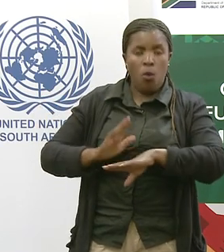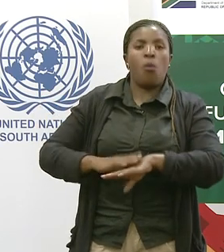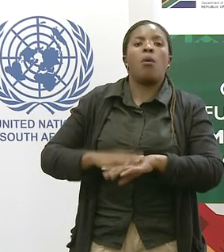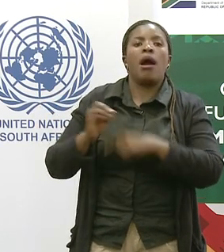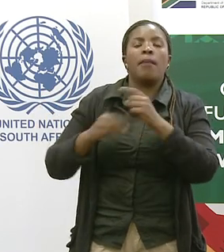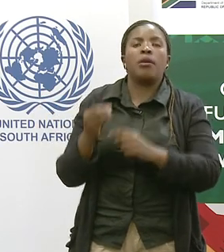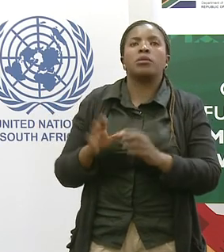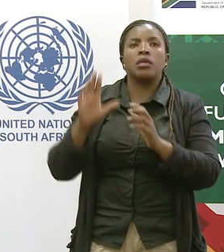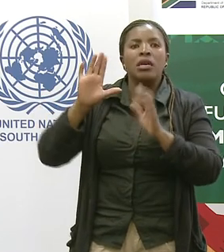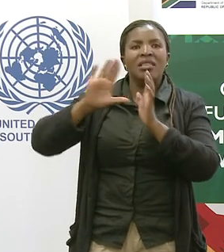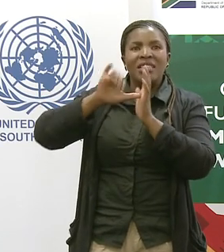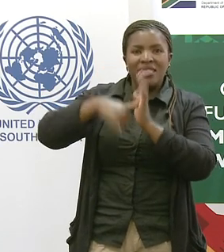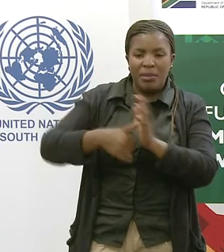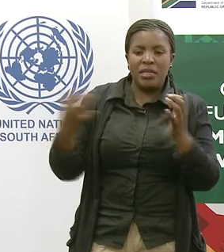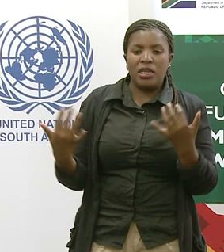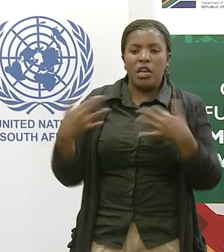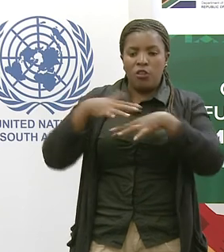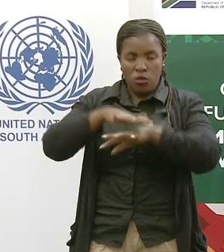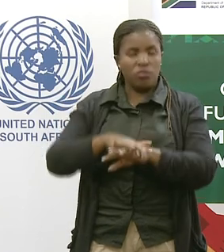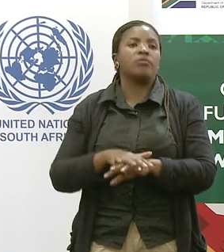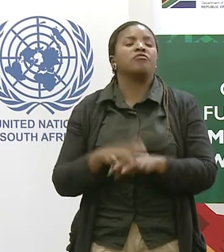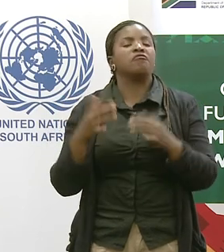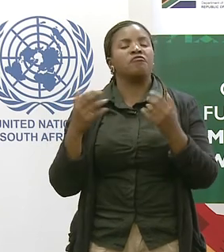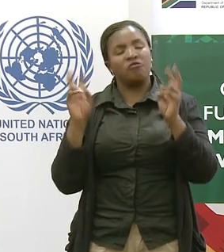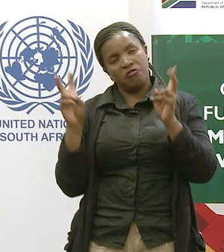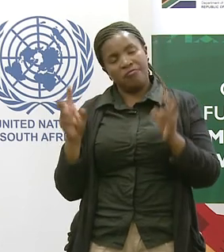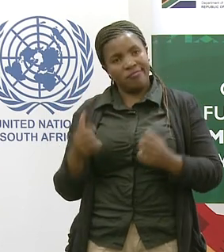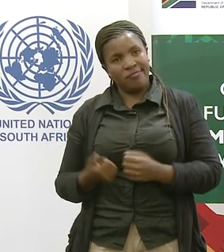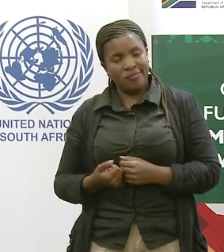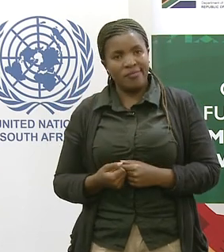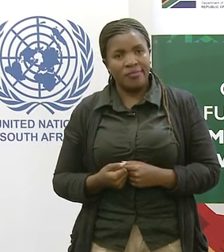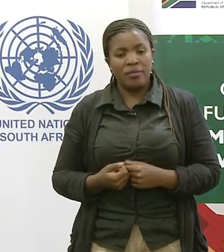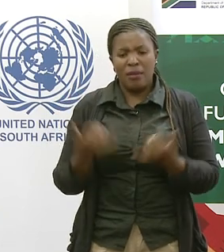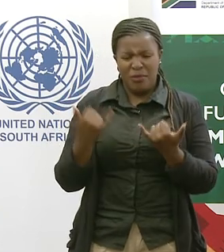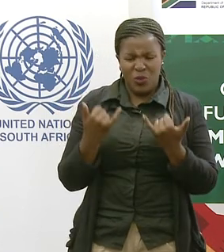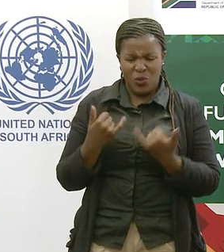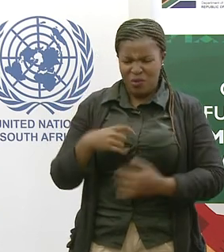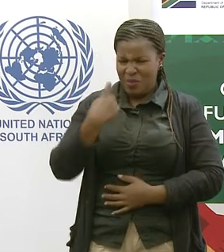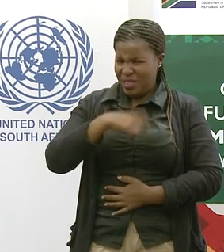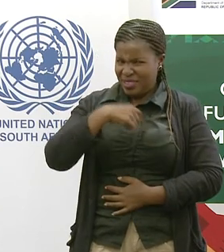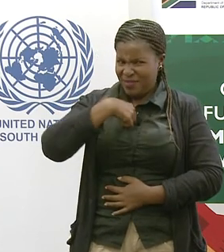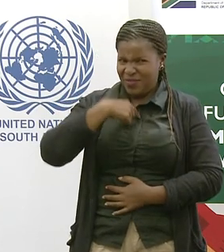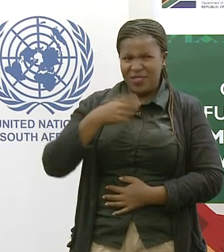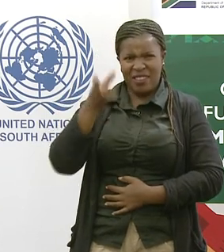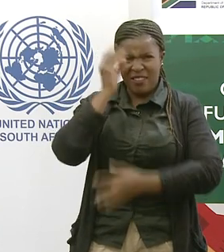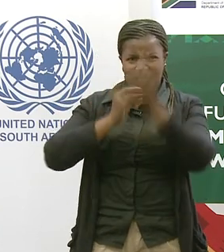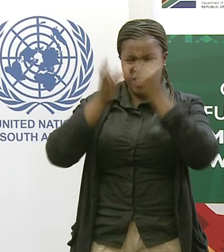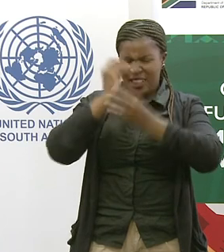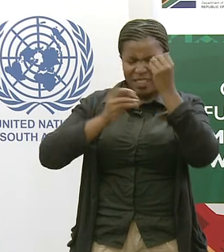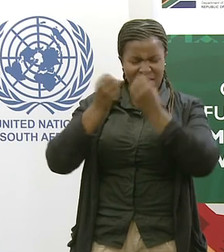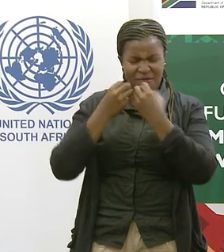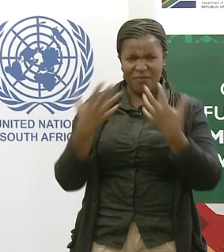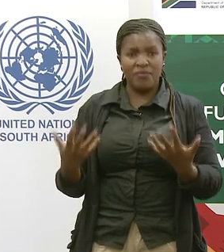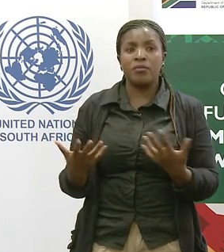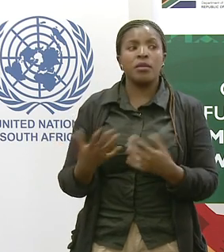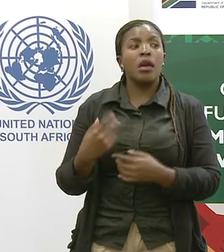disability inclusive development. I personally have learned a lot today. I think one of the issues that we were raising with Lydia when we were